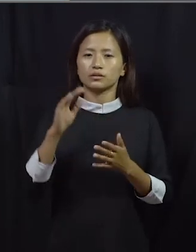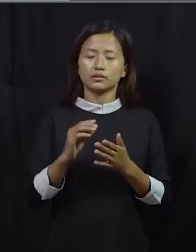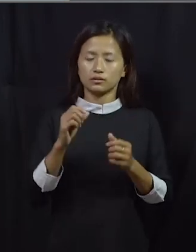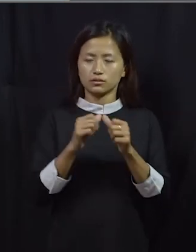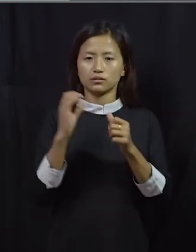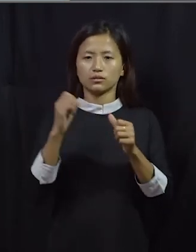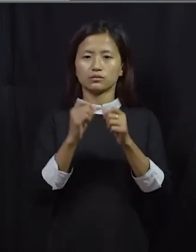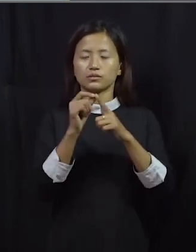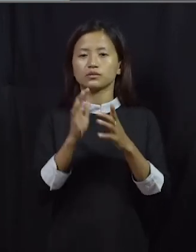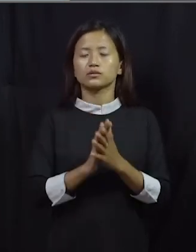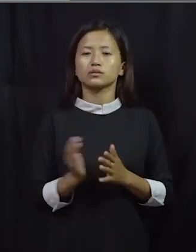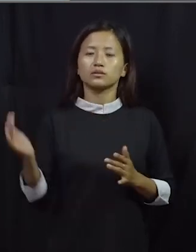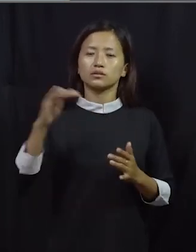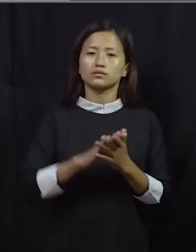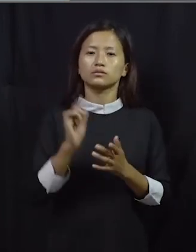to